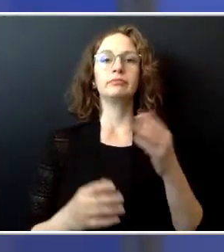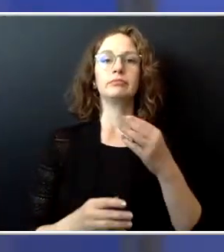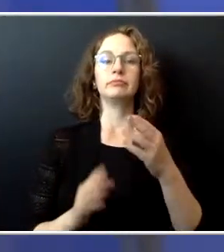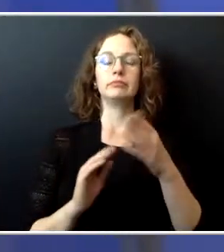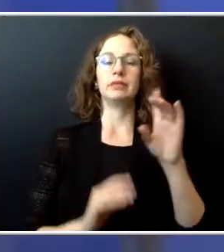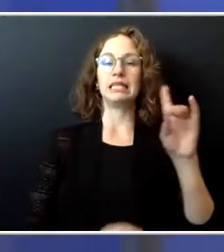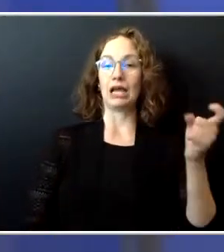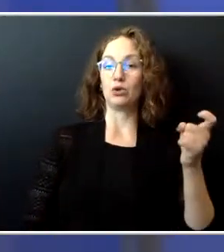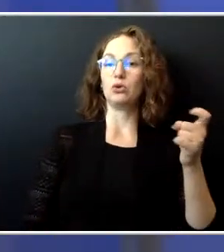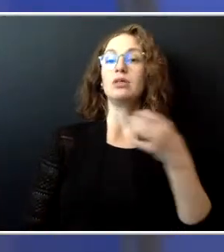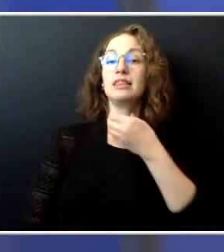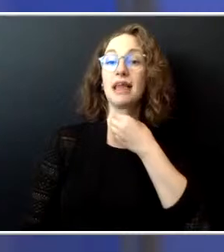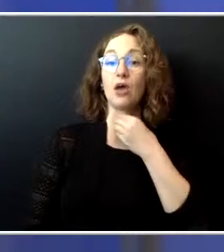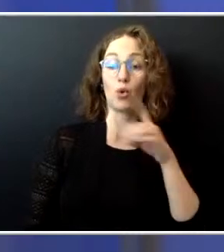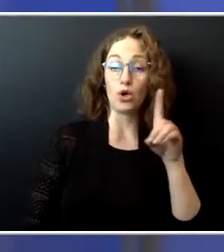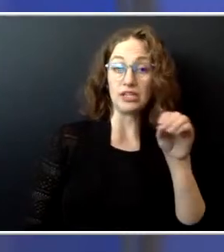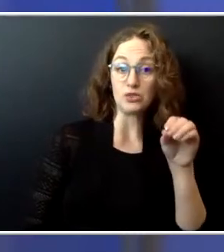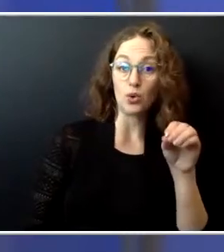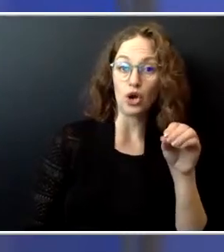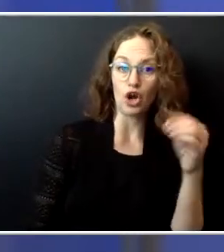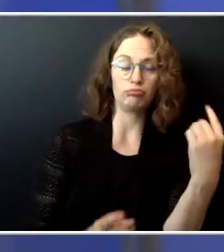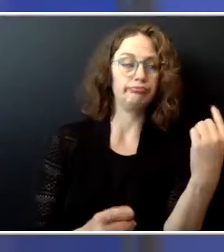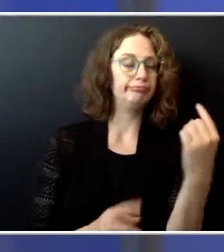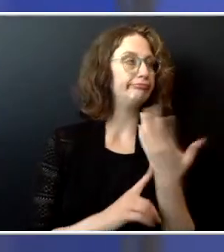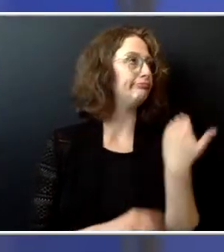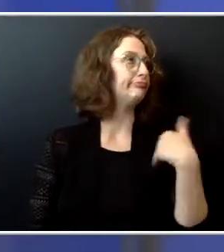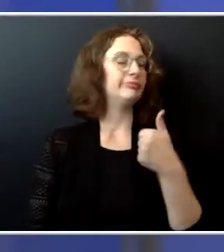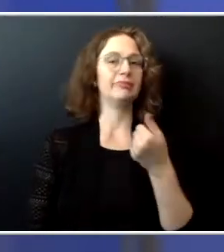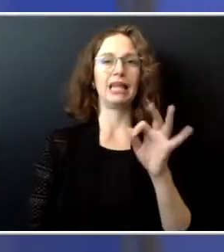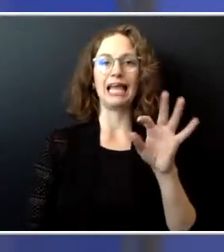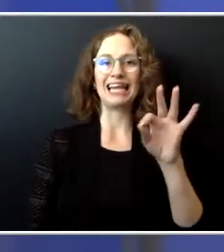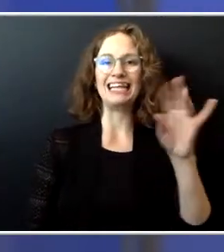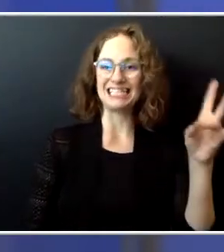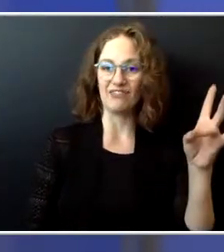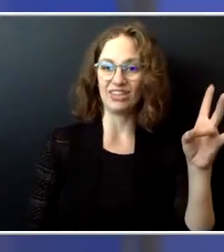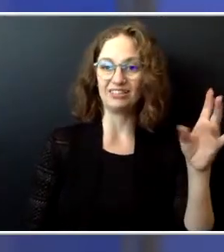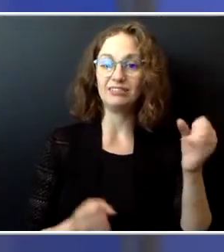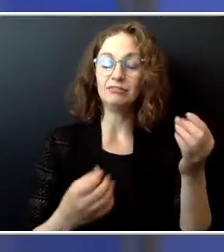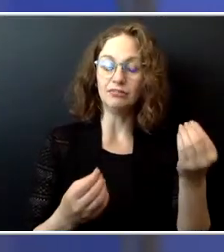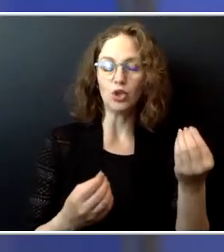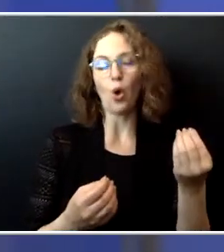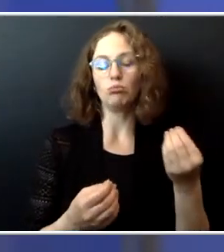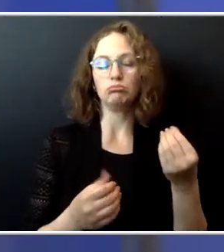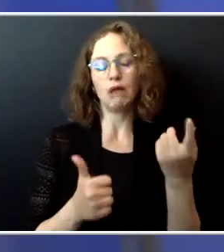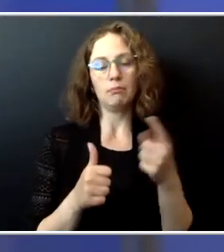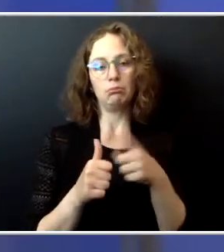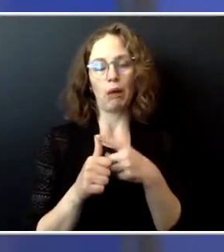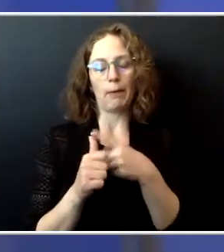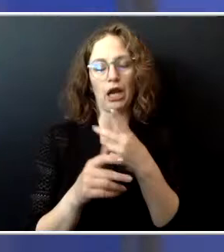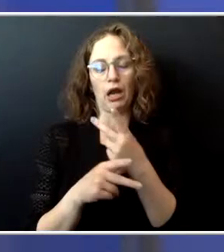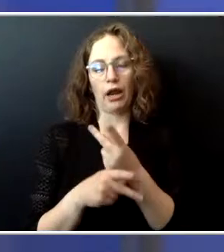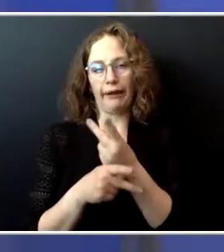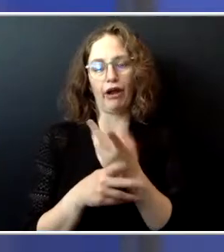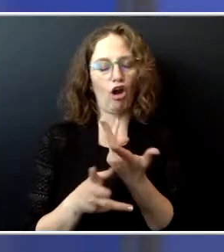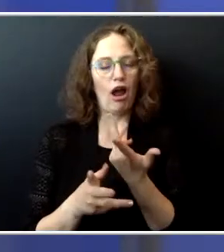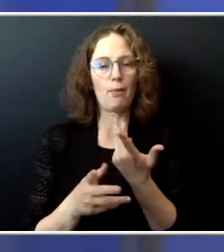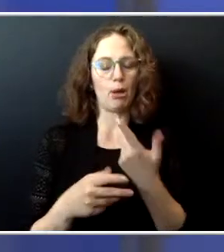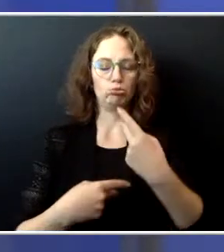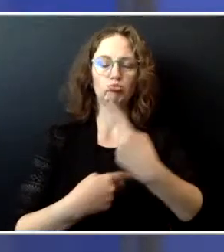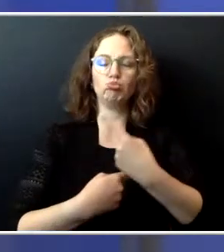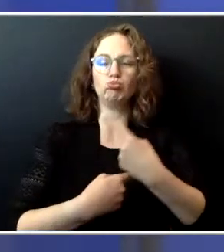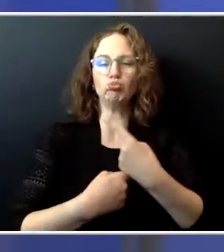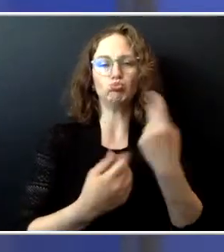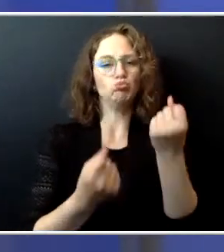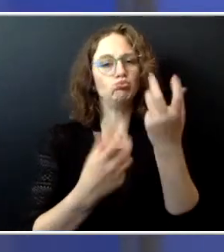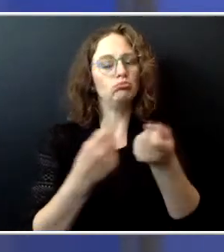been covering me for years. And then after, it was either after my